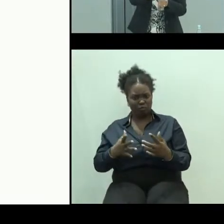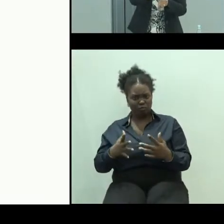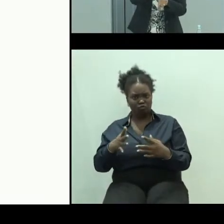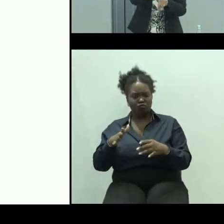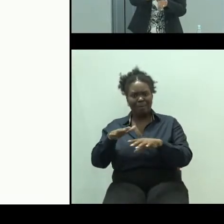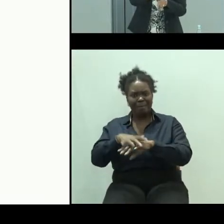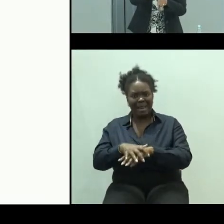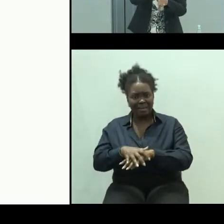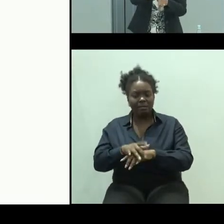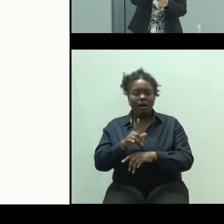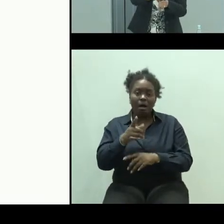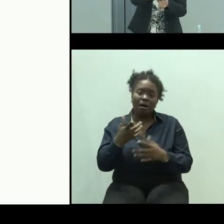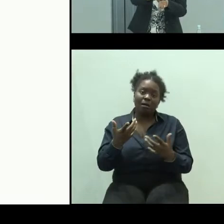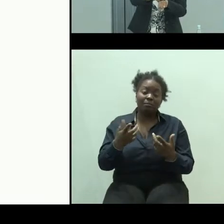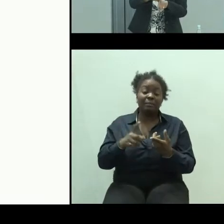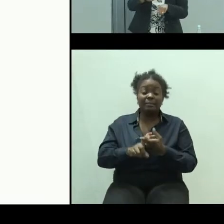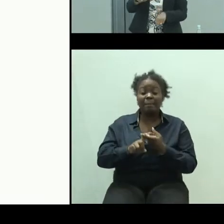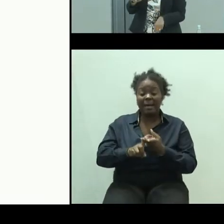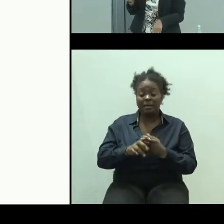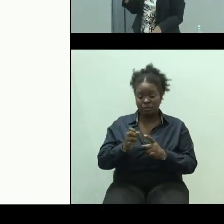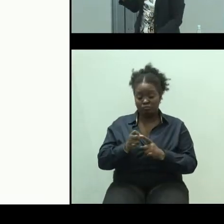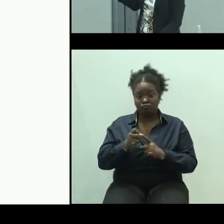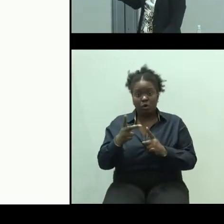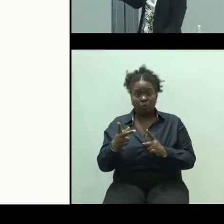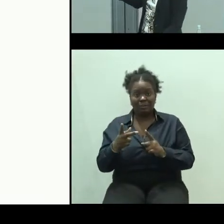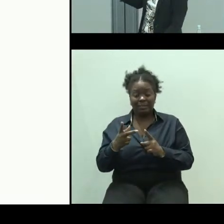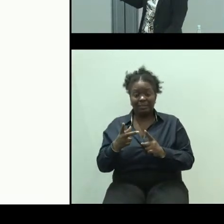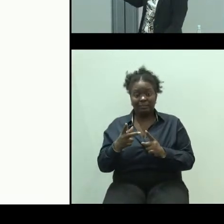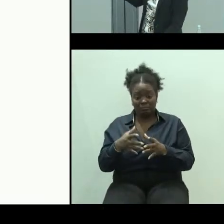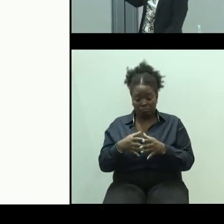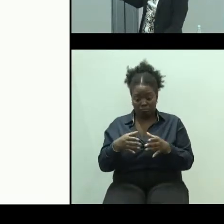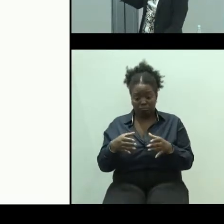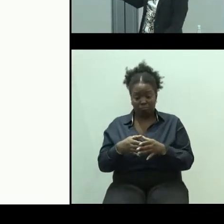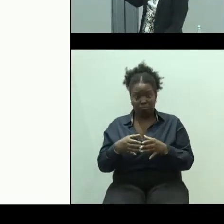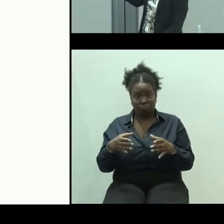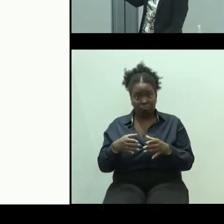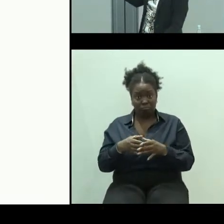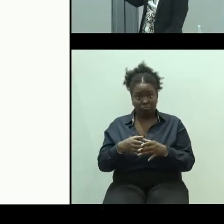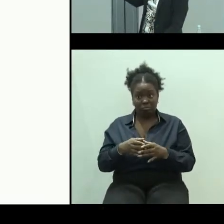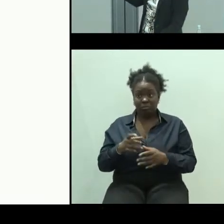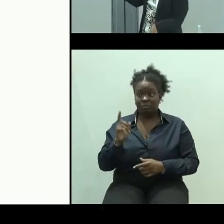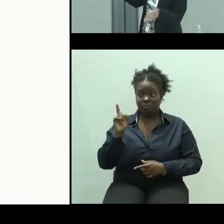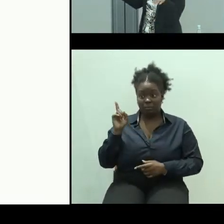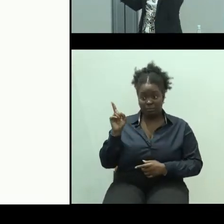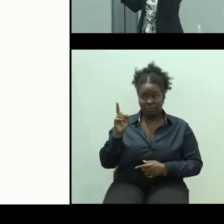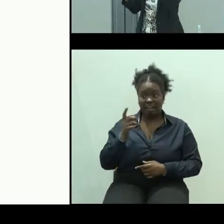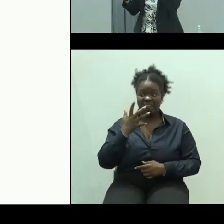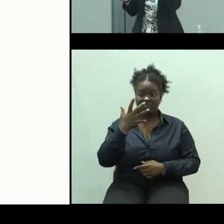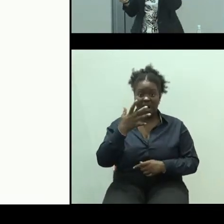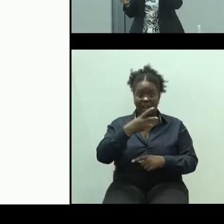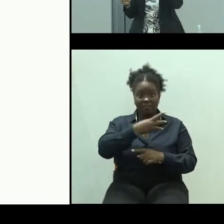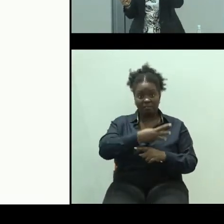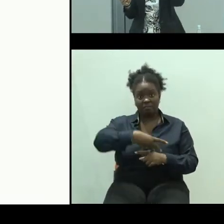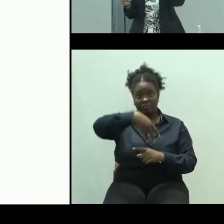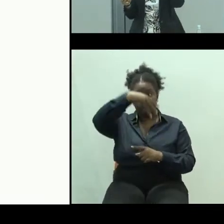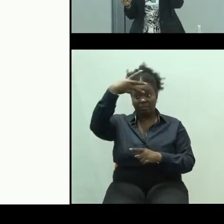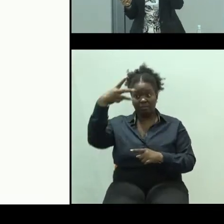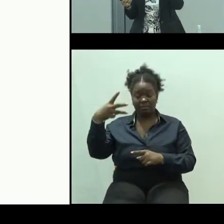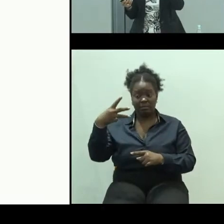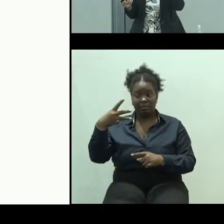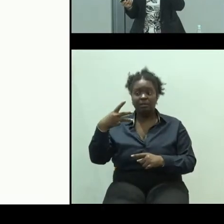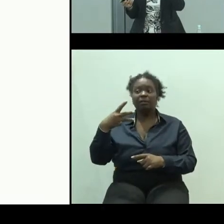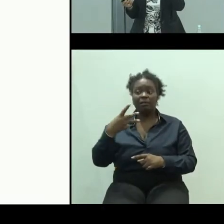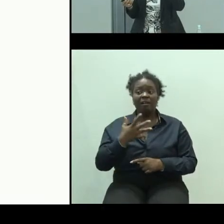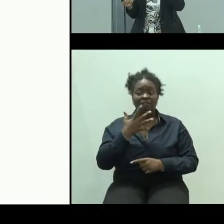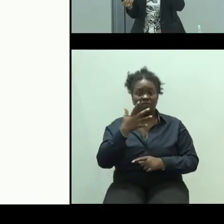upon how much of the protein we have. So what I'm showing here in these 5 different colors are 5 different samples where the